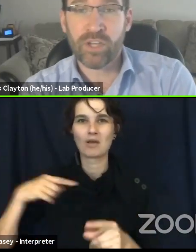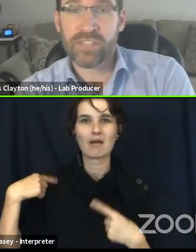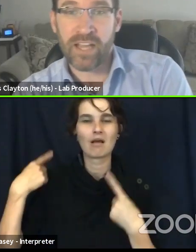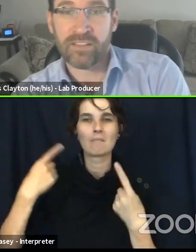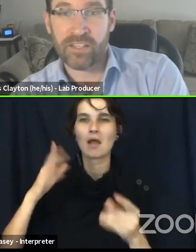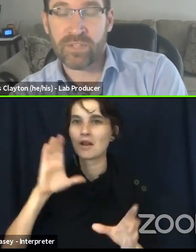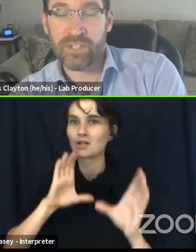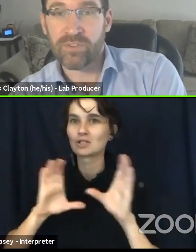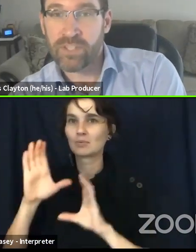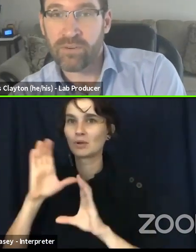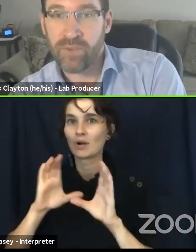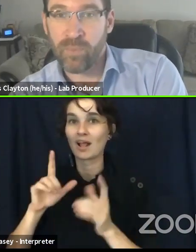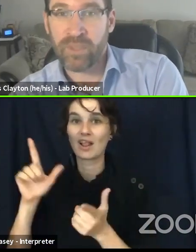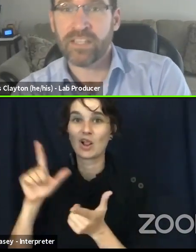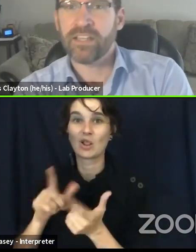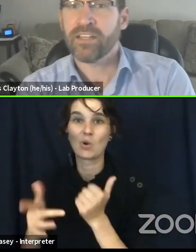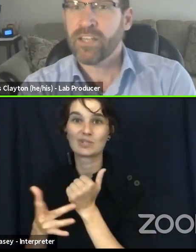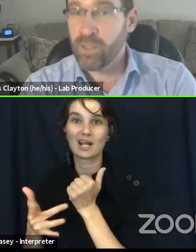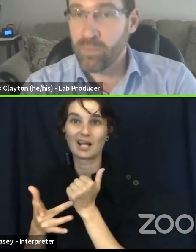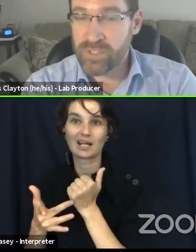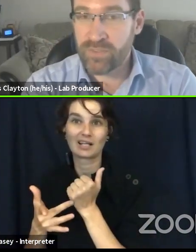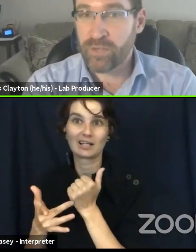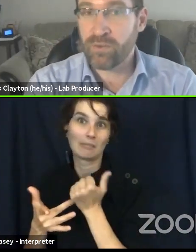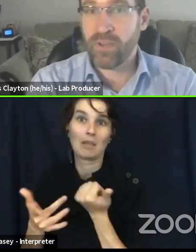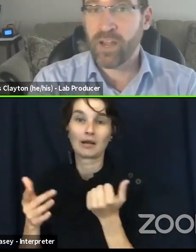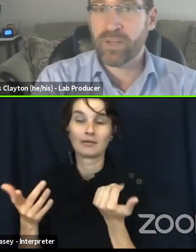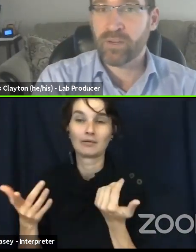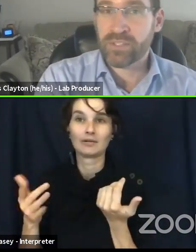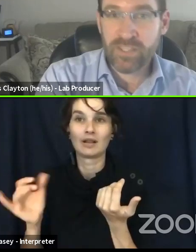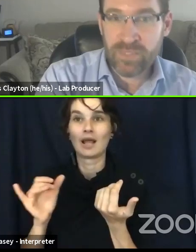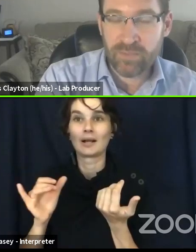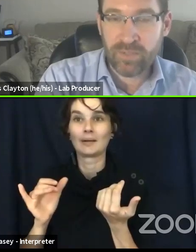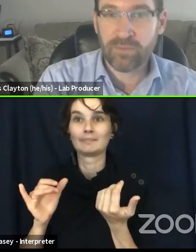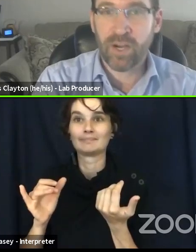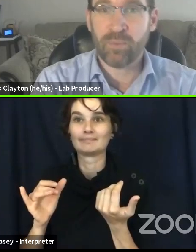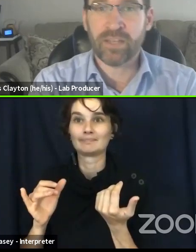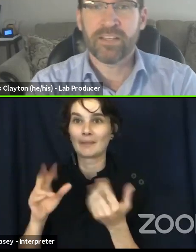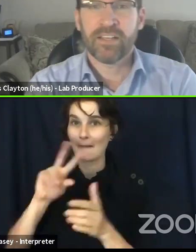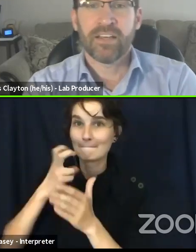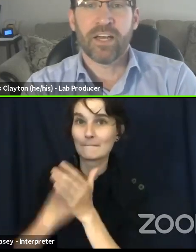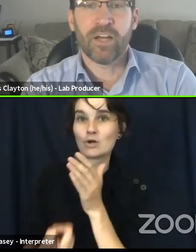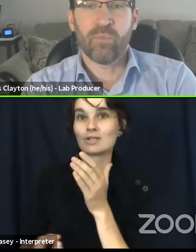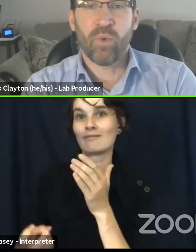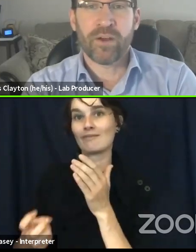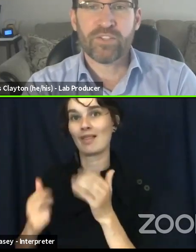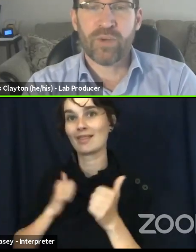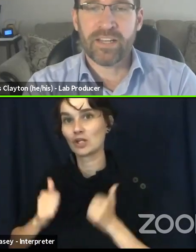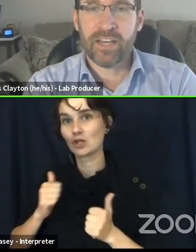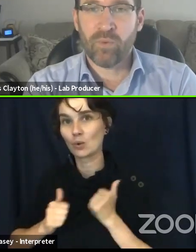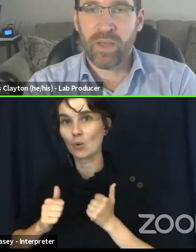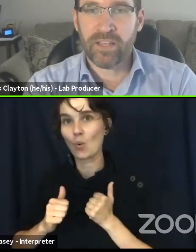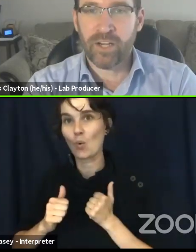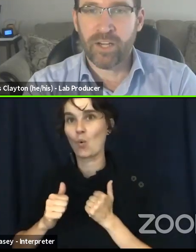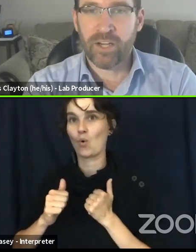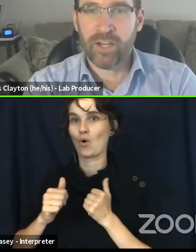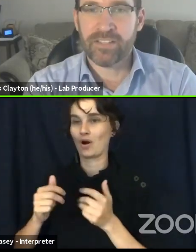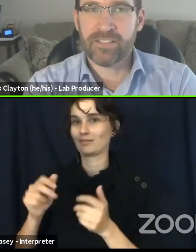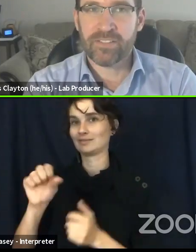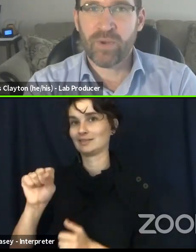more low-tech than a traditional theater environment, in an immersive theater environment or site-specific environment, where it's trying to get away,